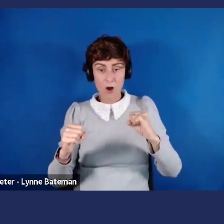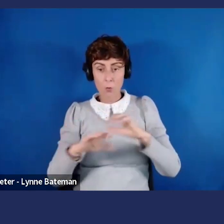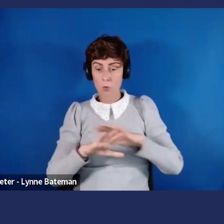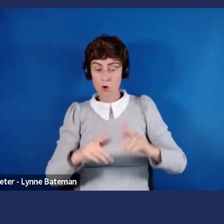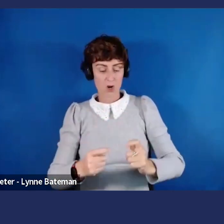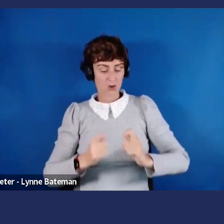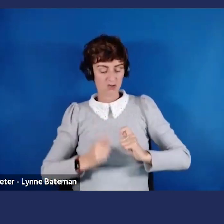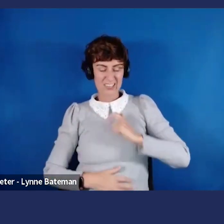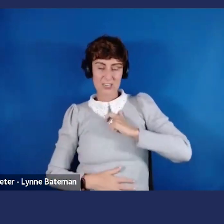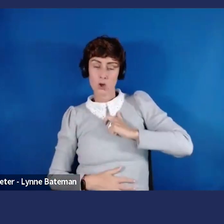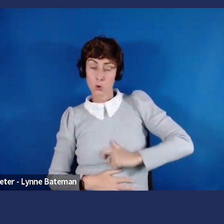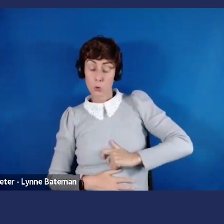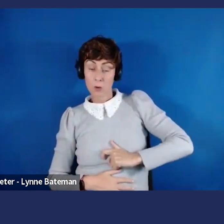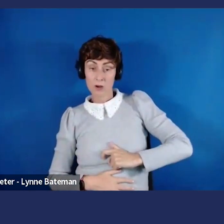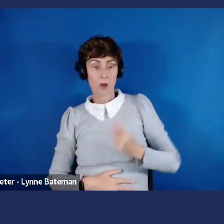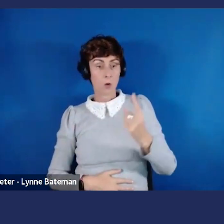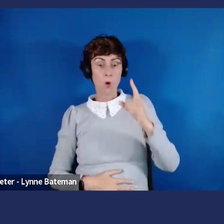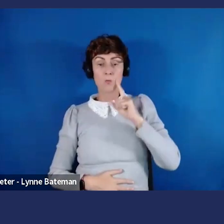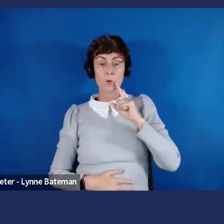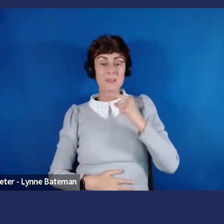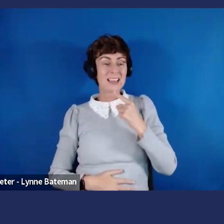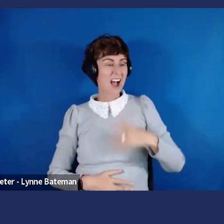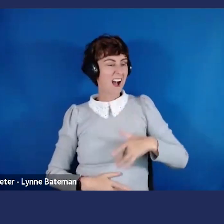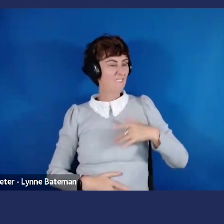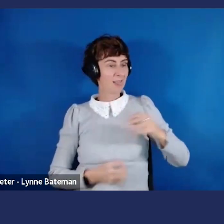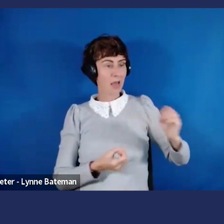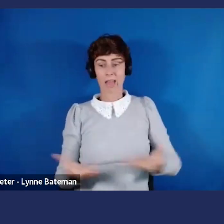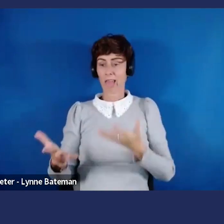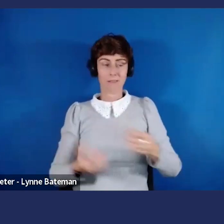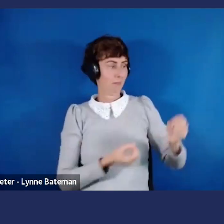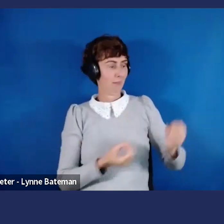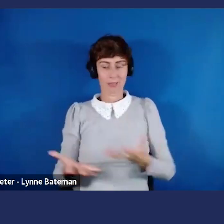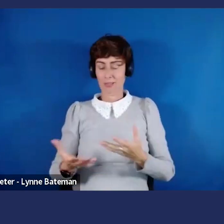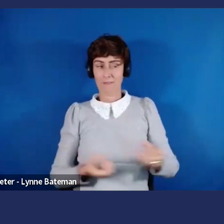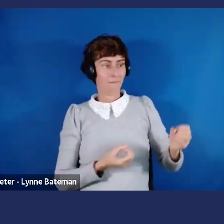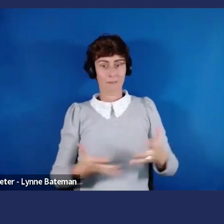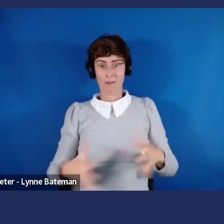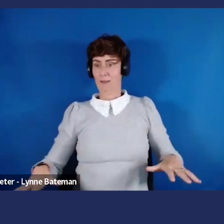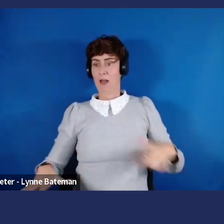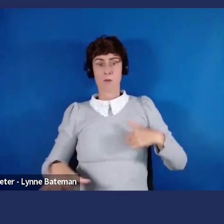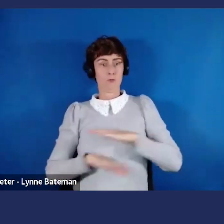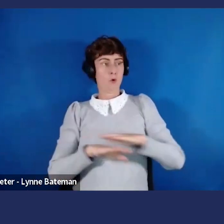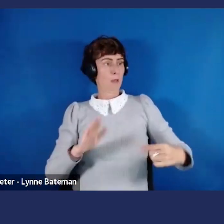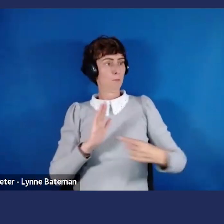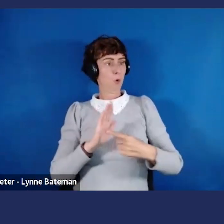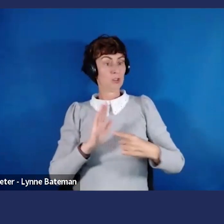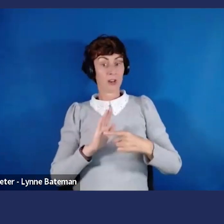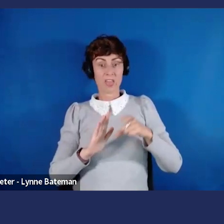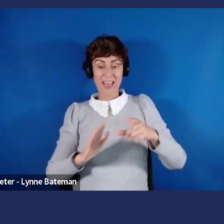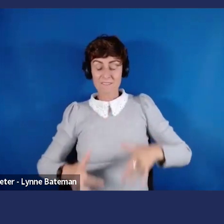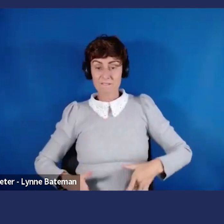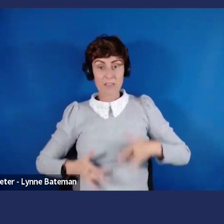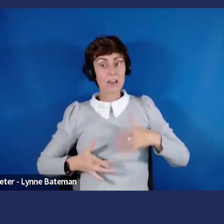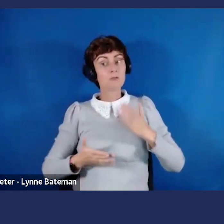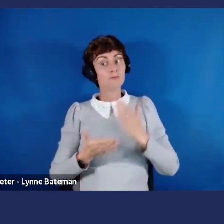or as one woman said, as though they were on a conveyor belt, these feelings can really dominate the whole narrative of the way their